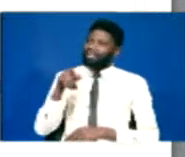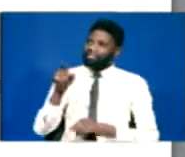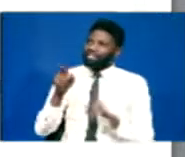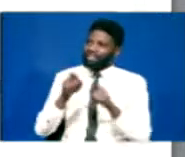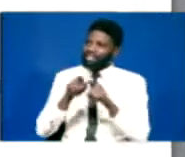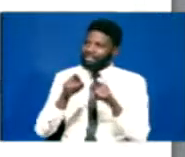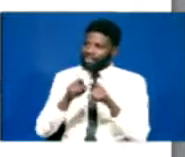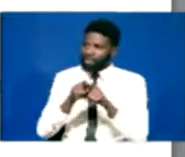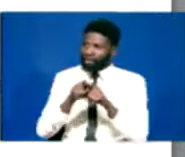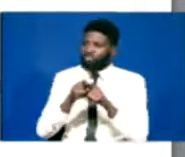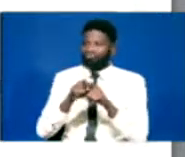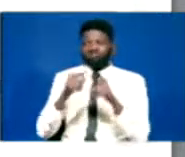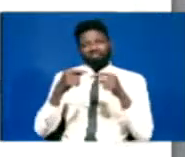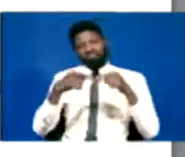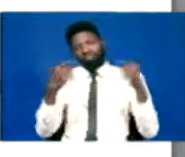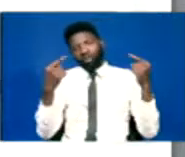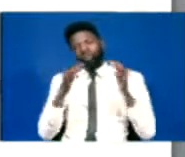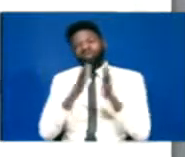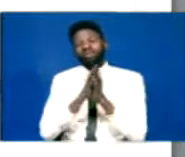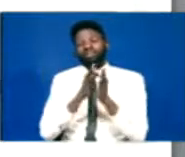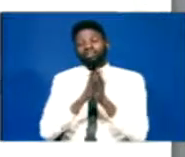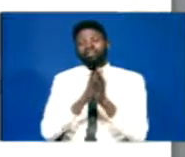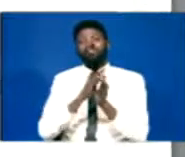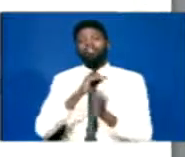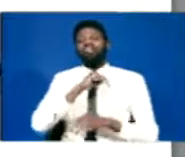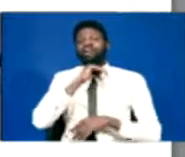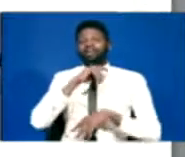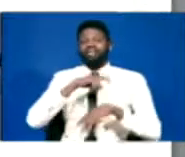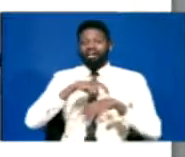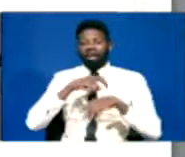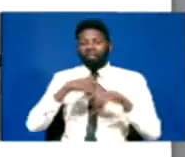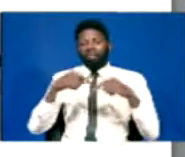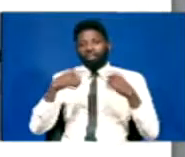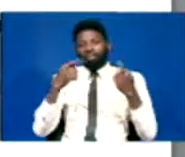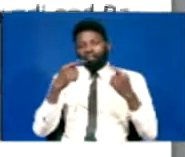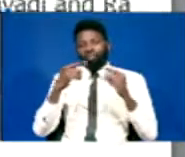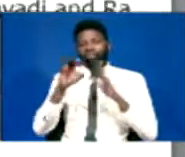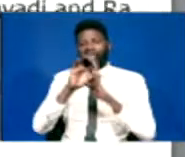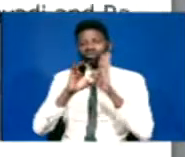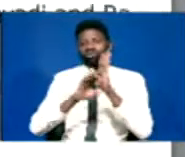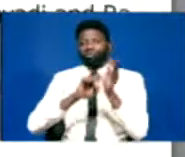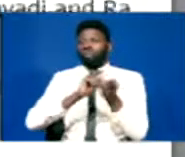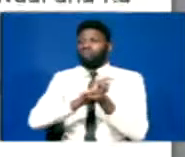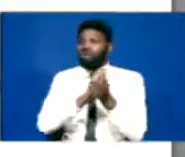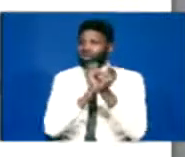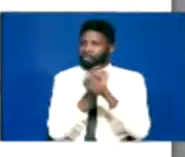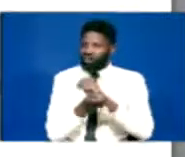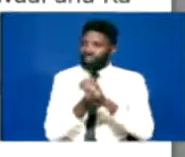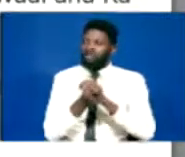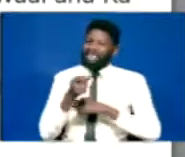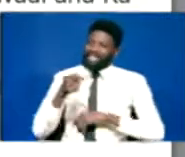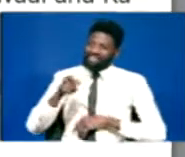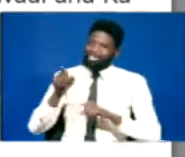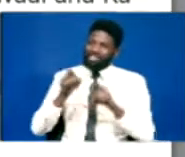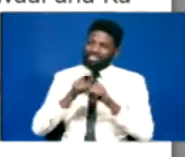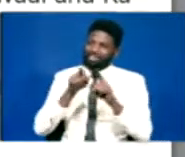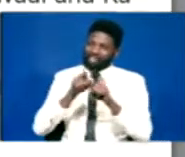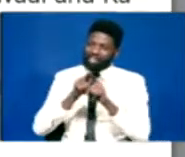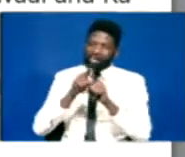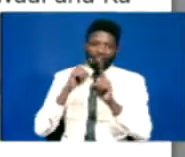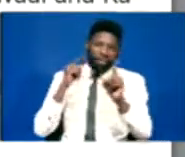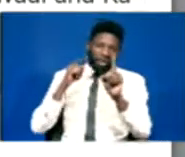he was going against Raila Odinga in opposing the constitutional referendum. And as far as his presidential aspirations go,